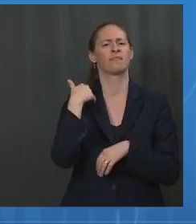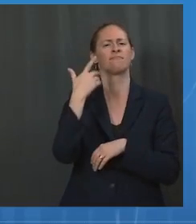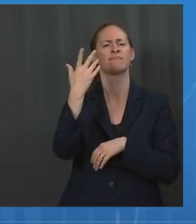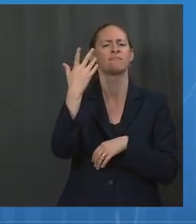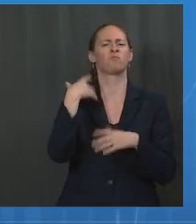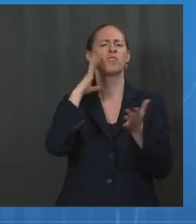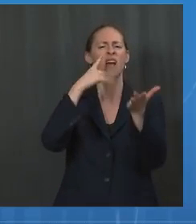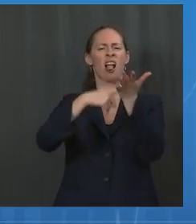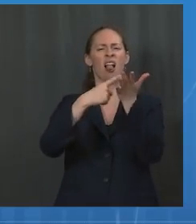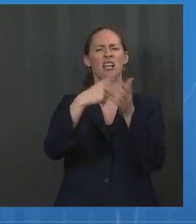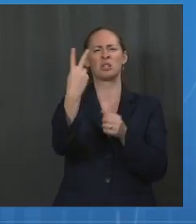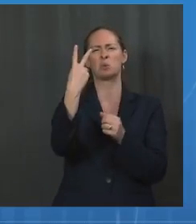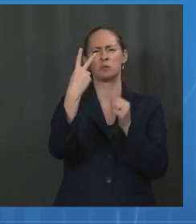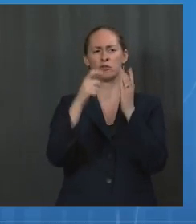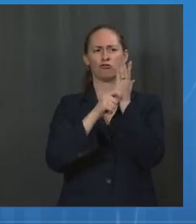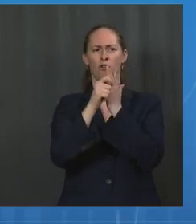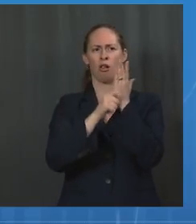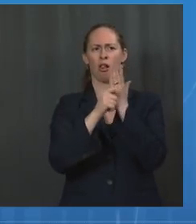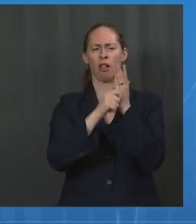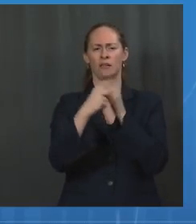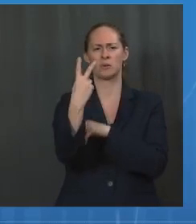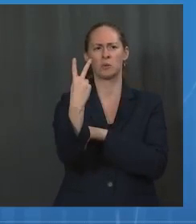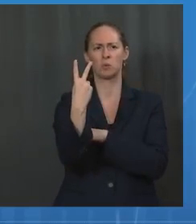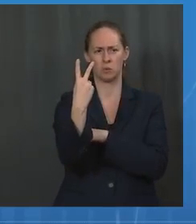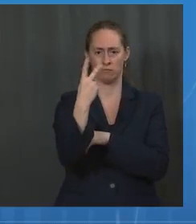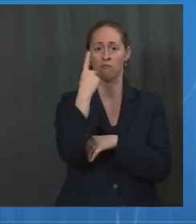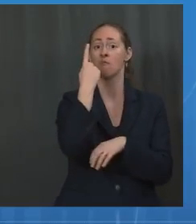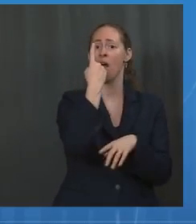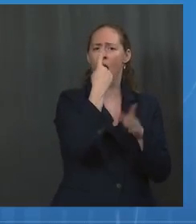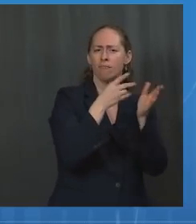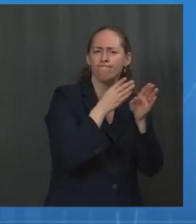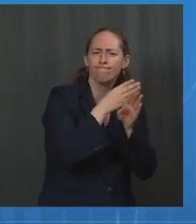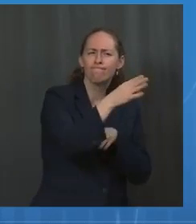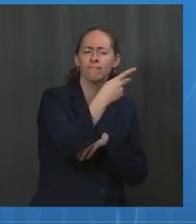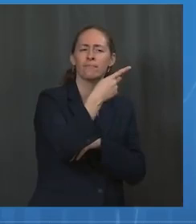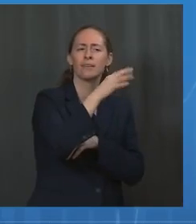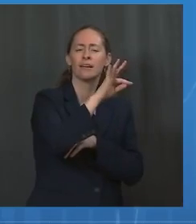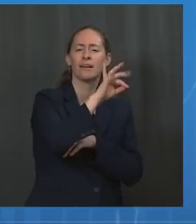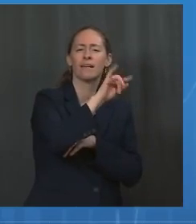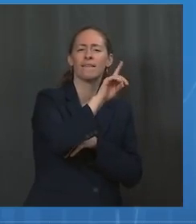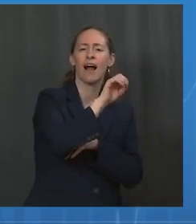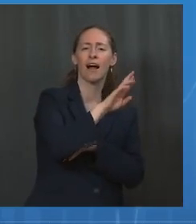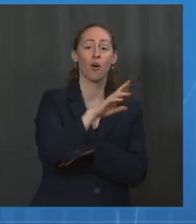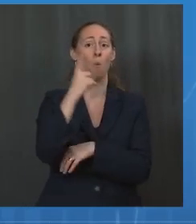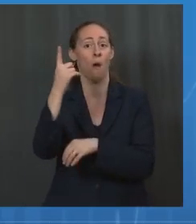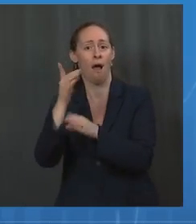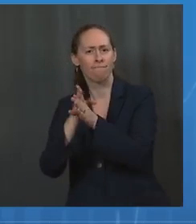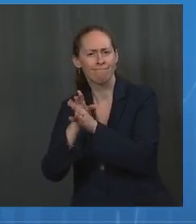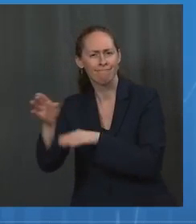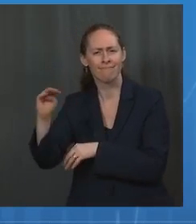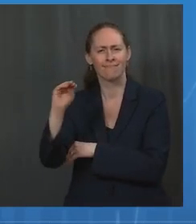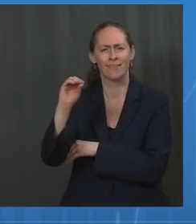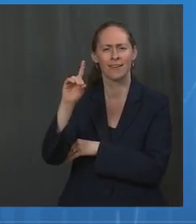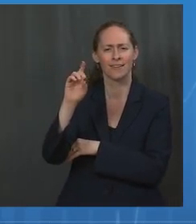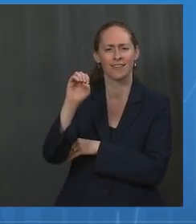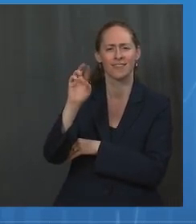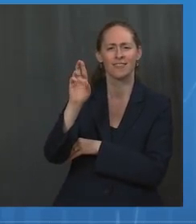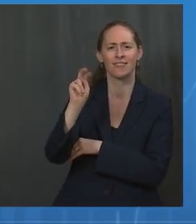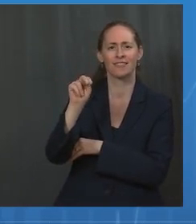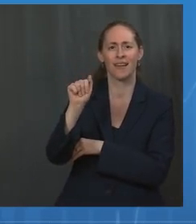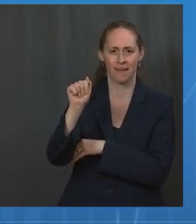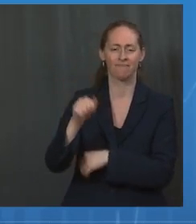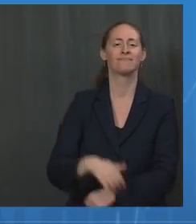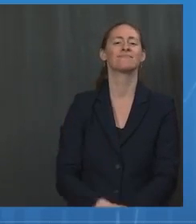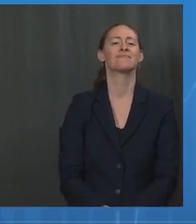the left, the one from BioNTech, Pfizer, and the one on the right from Moderna. Note that both of these